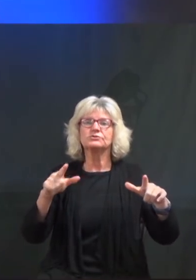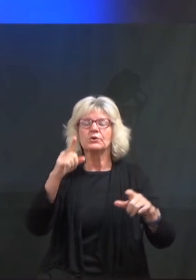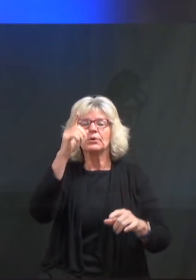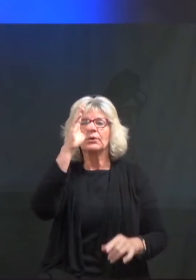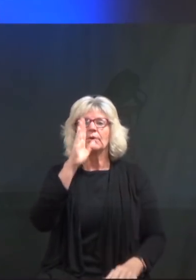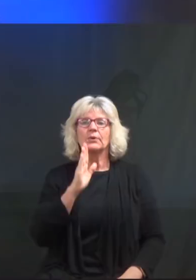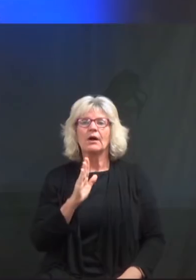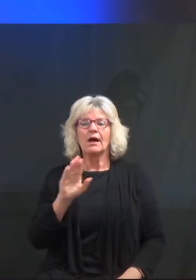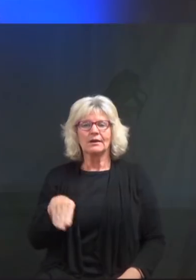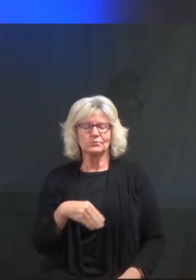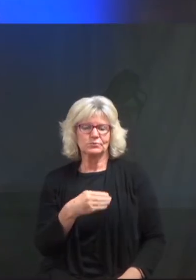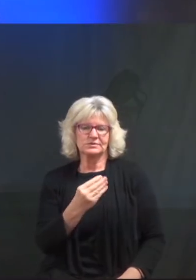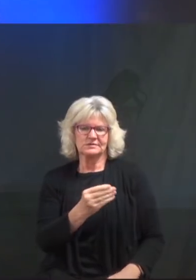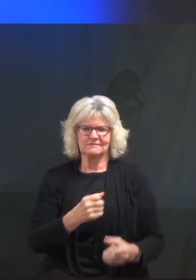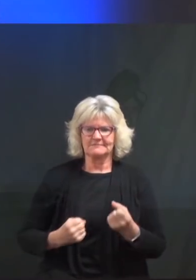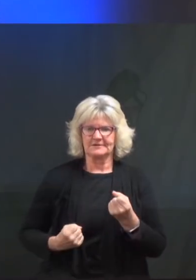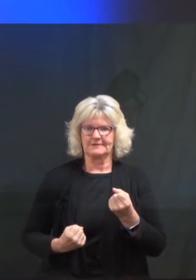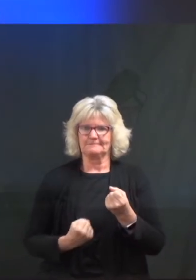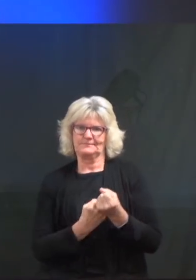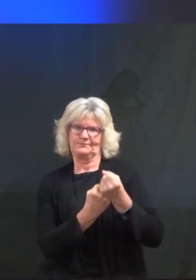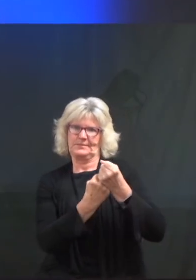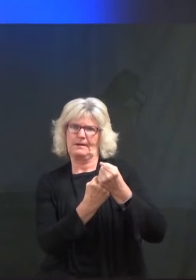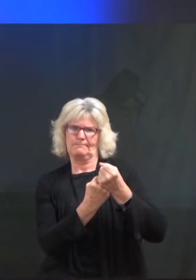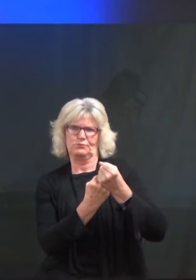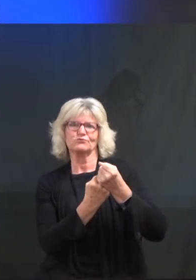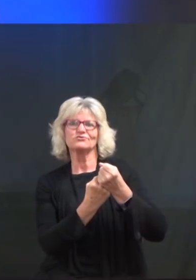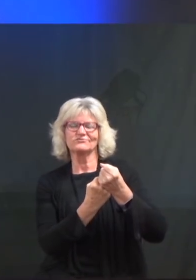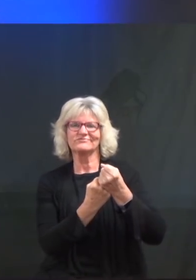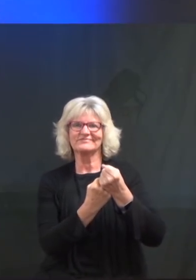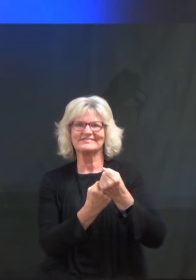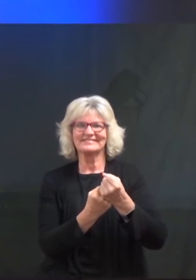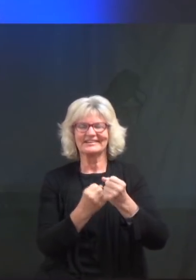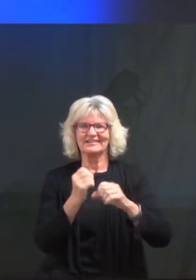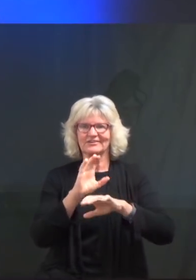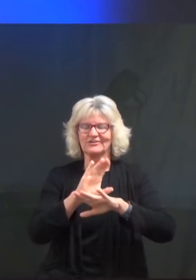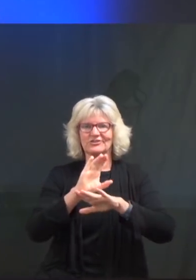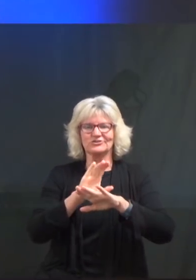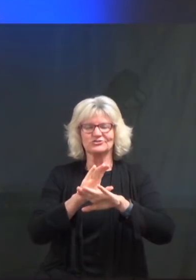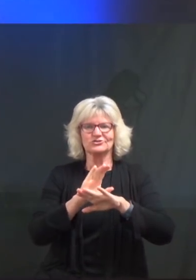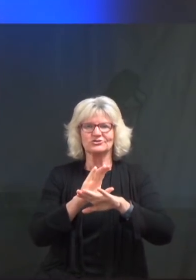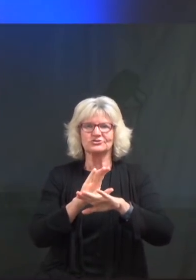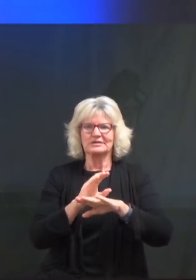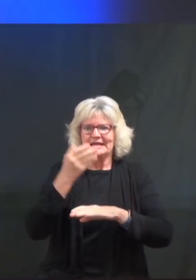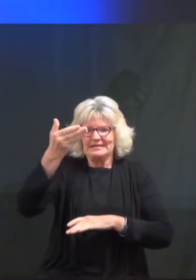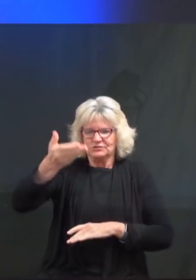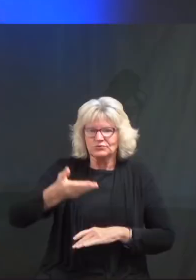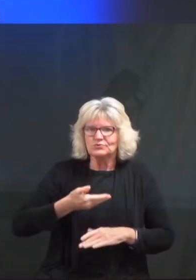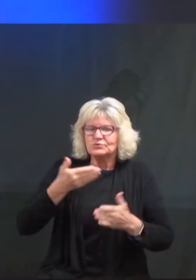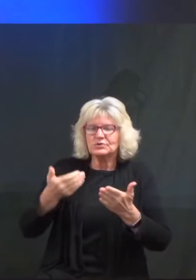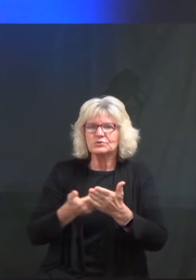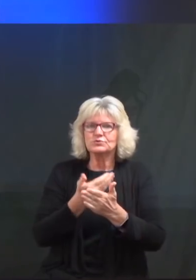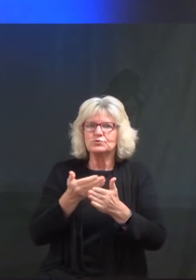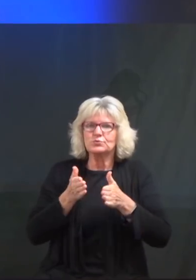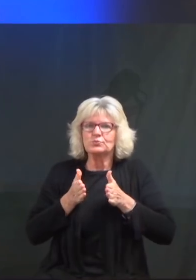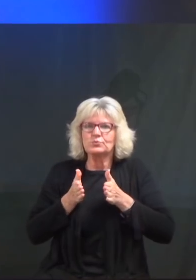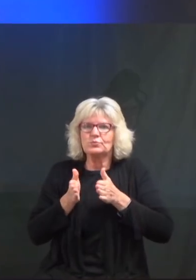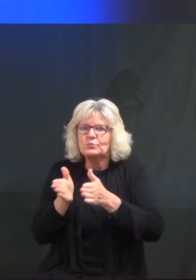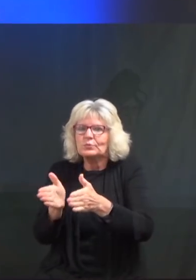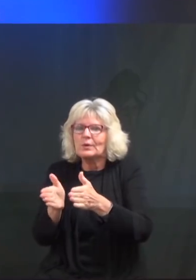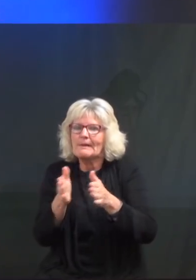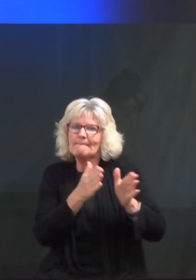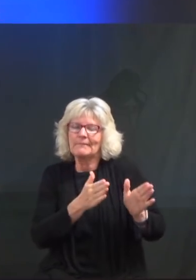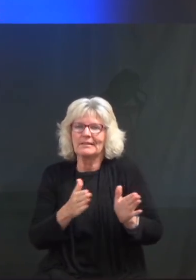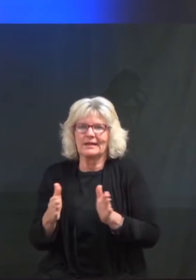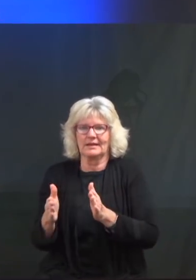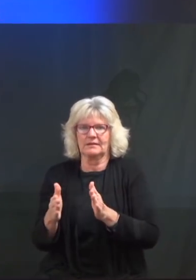was giving this jump start to this church. God was introducing this new thing, this new direction, this